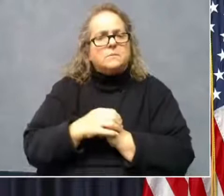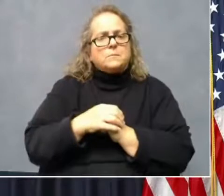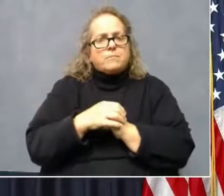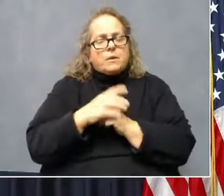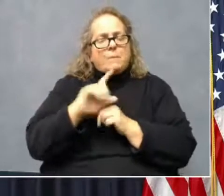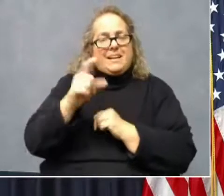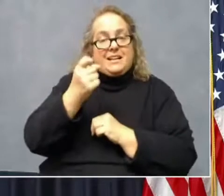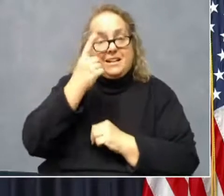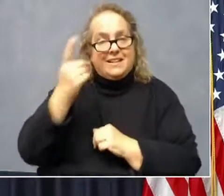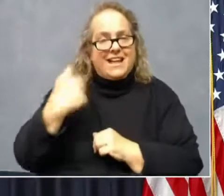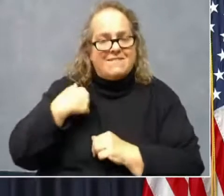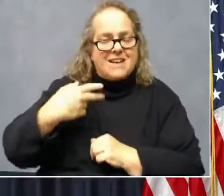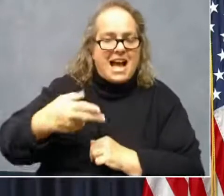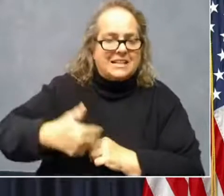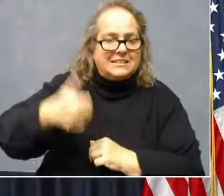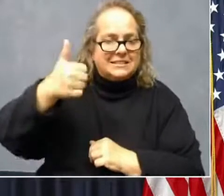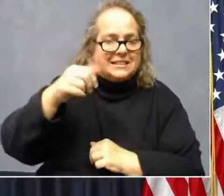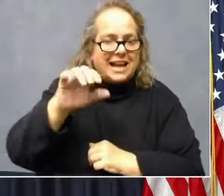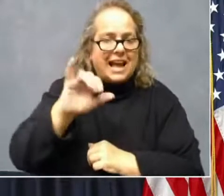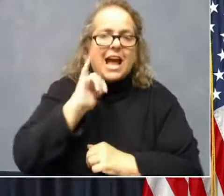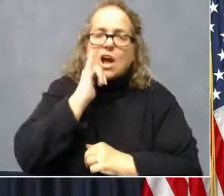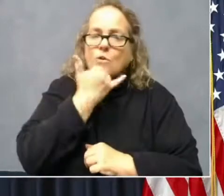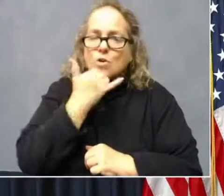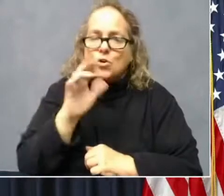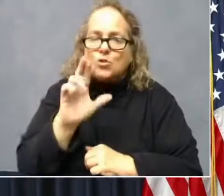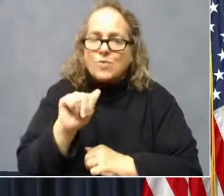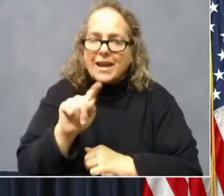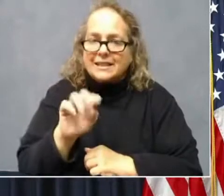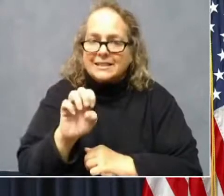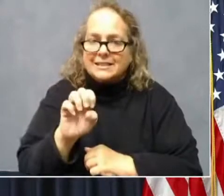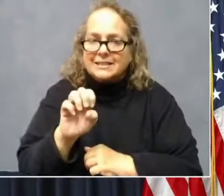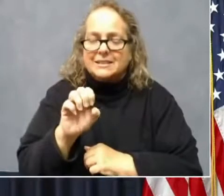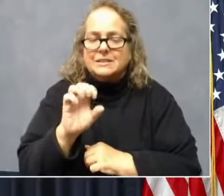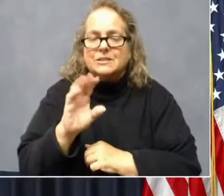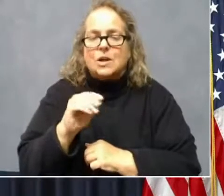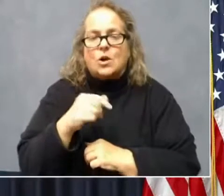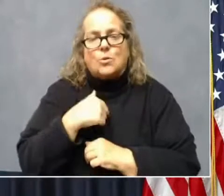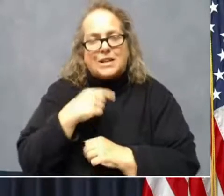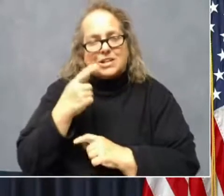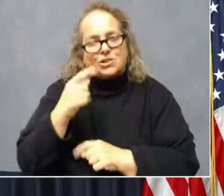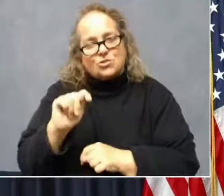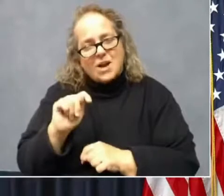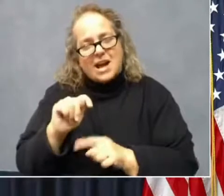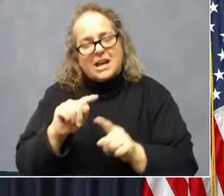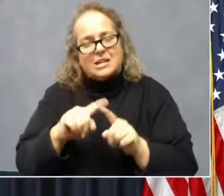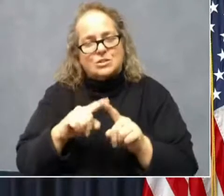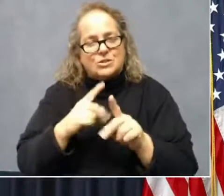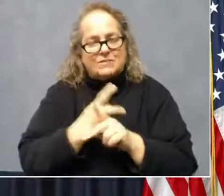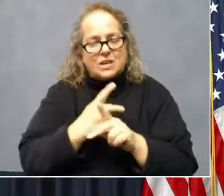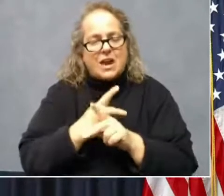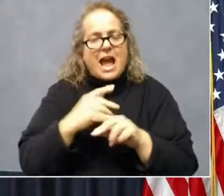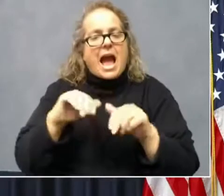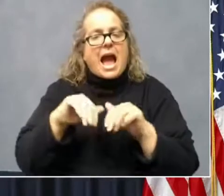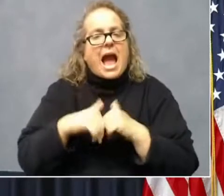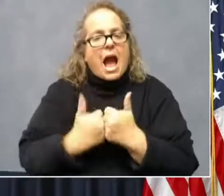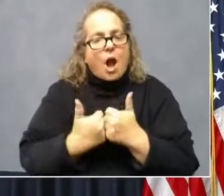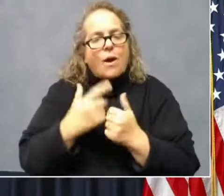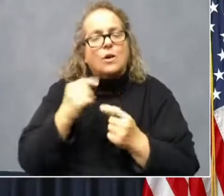highest error rate, and so we're trying to be judicious about how to use them and what the implications can